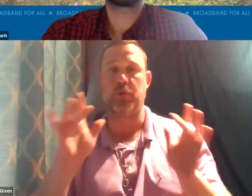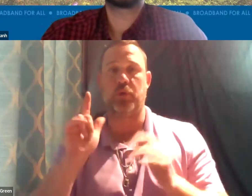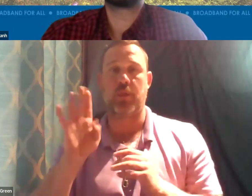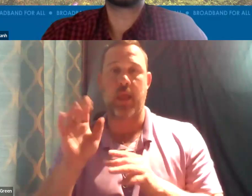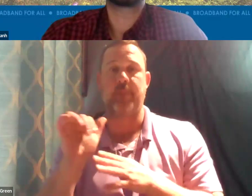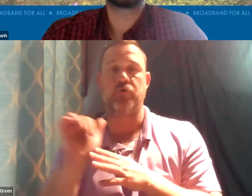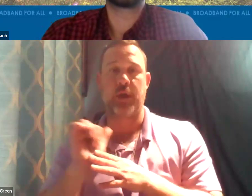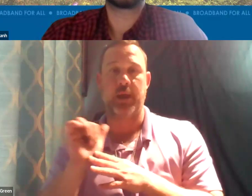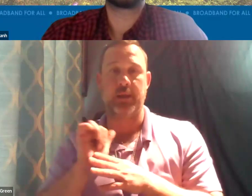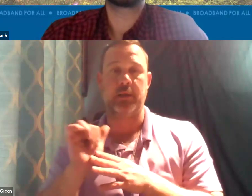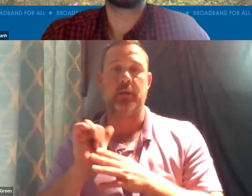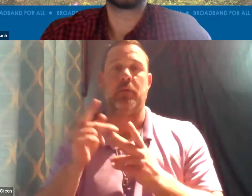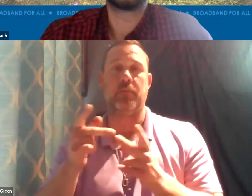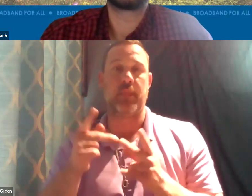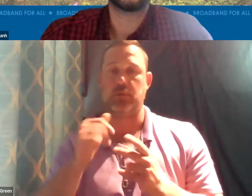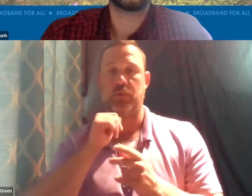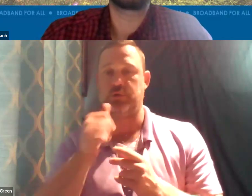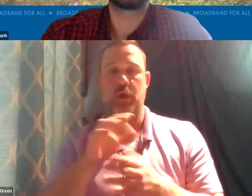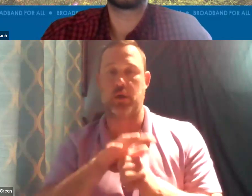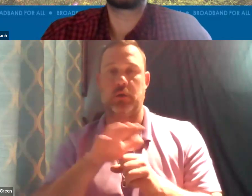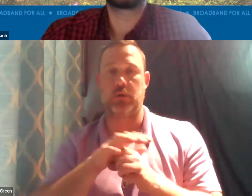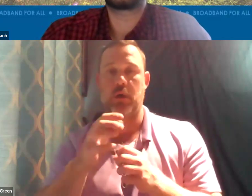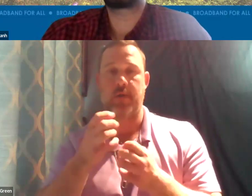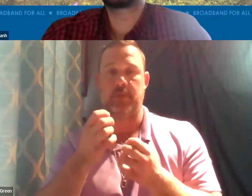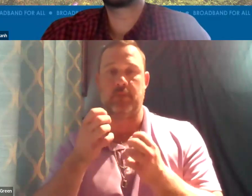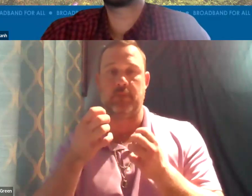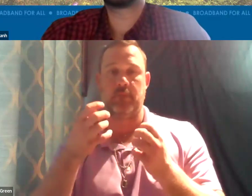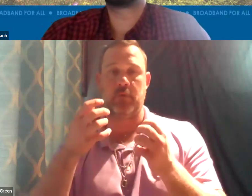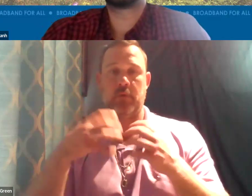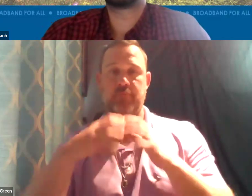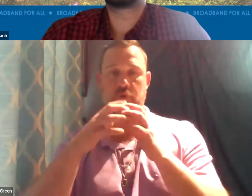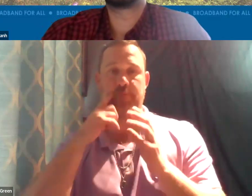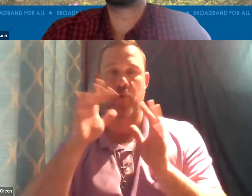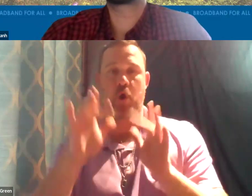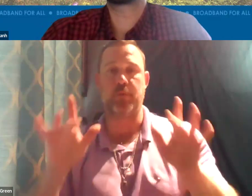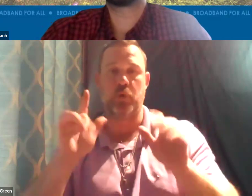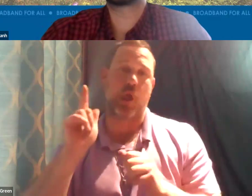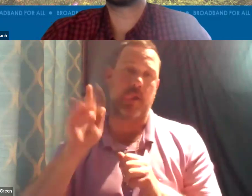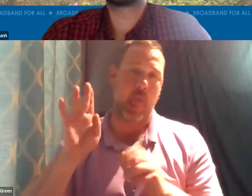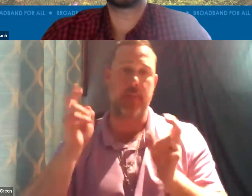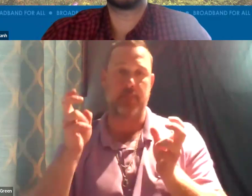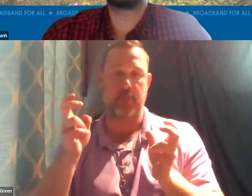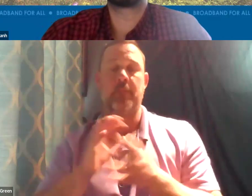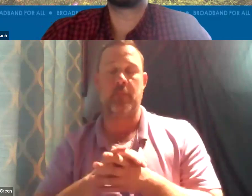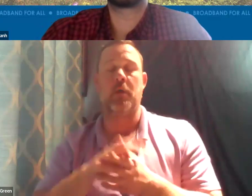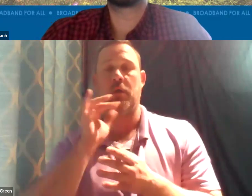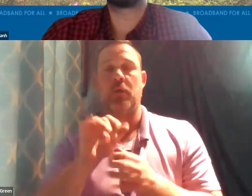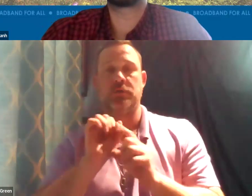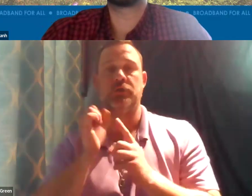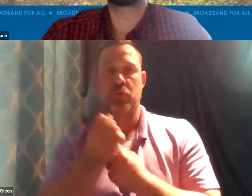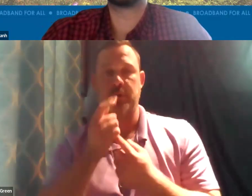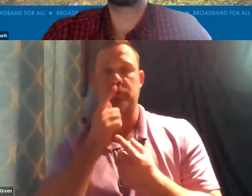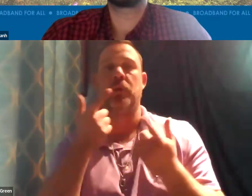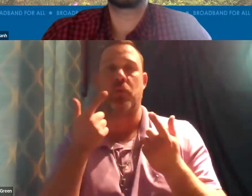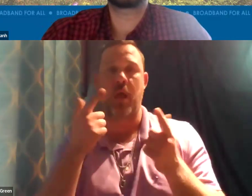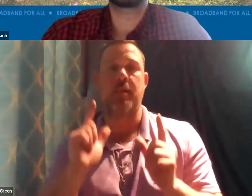do trainings in places where there's not sufficient infrastructure for a computer lab. And in those situations, we are